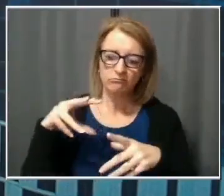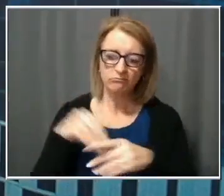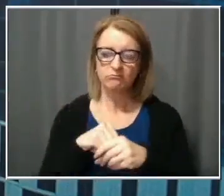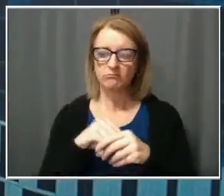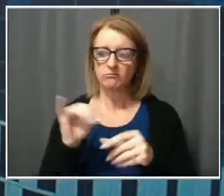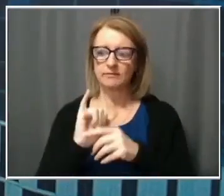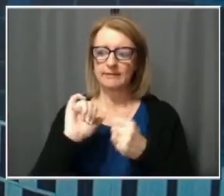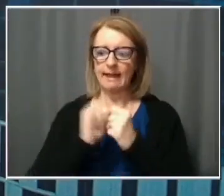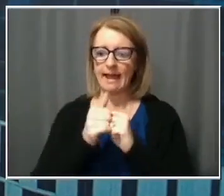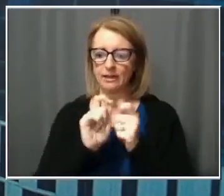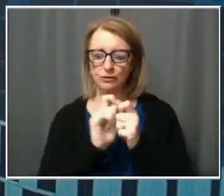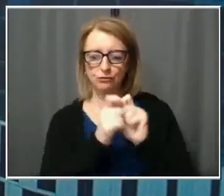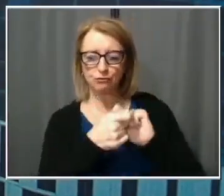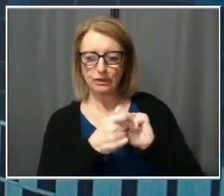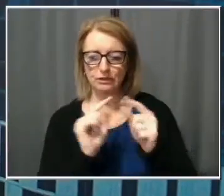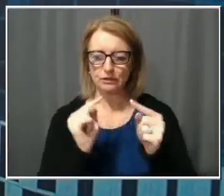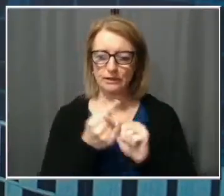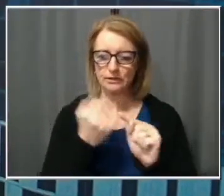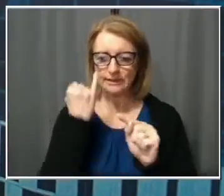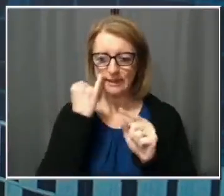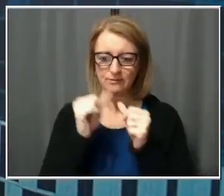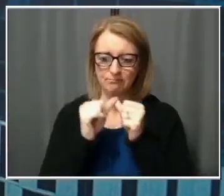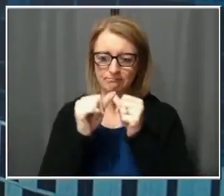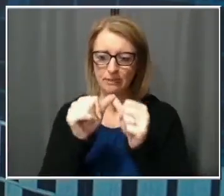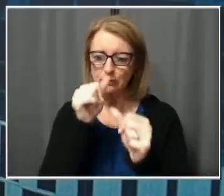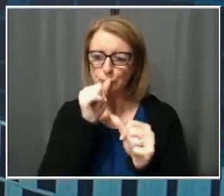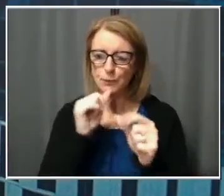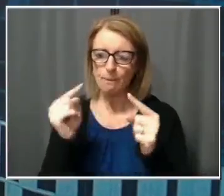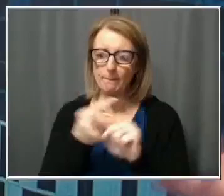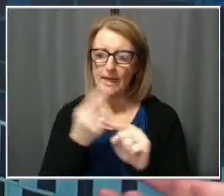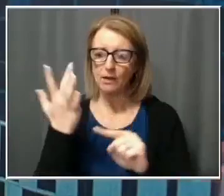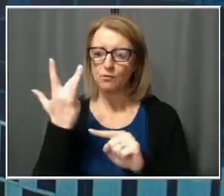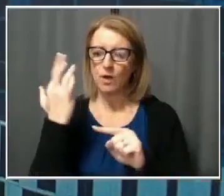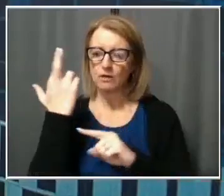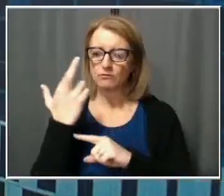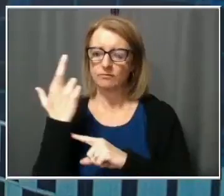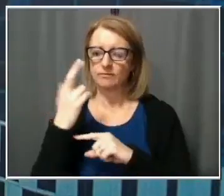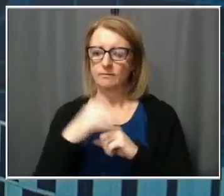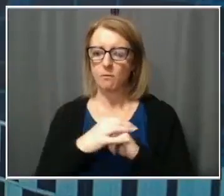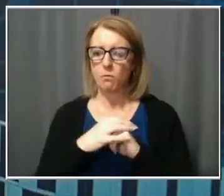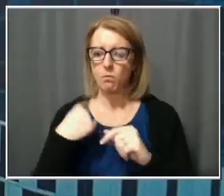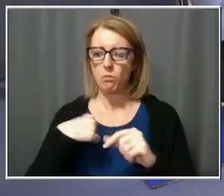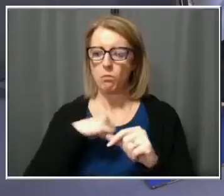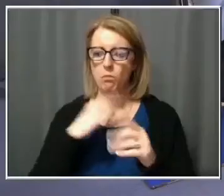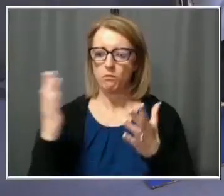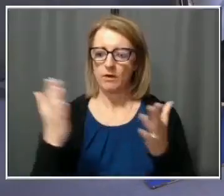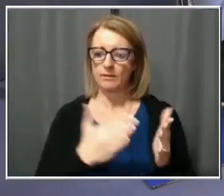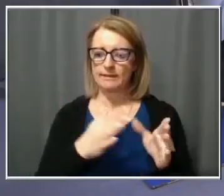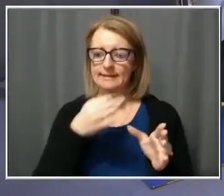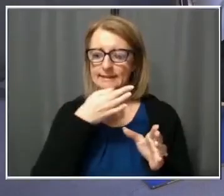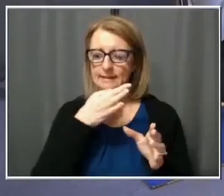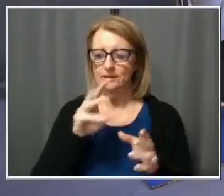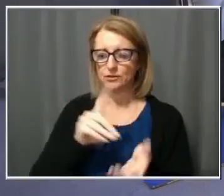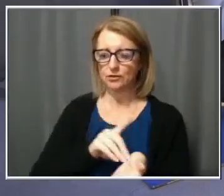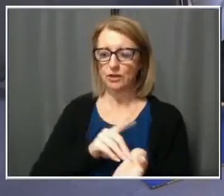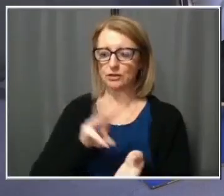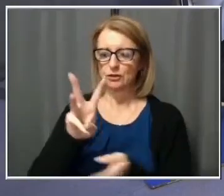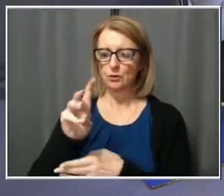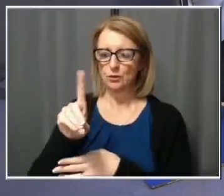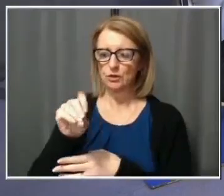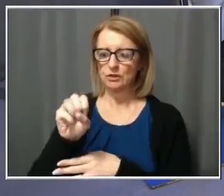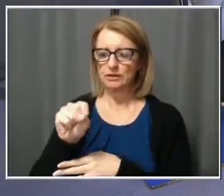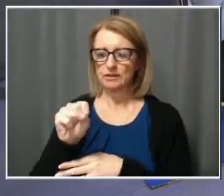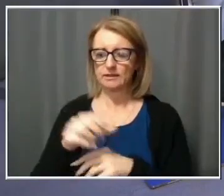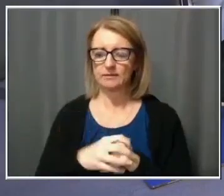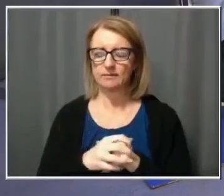you adjust your injury? If you did push through your pain, what was some of the reasoning behind that? And that's when we bring in the expertise, Dr. Woods. Well, let's bring you in right now then. Let's talk